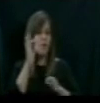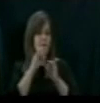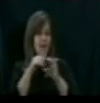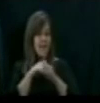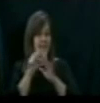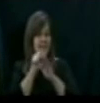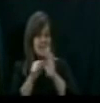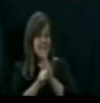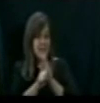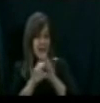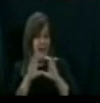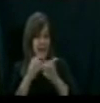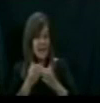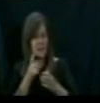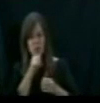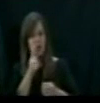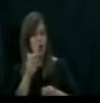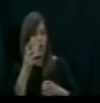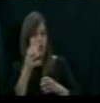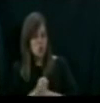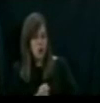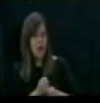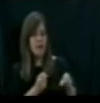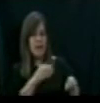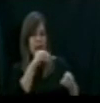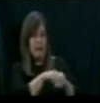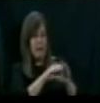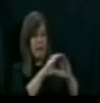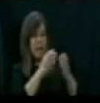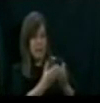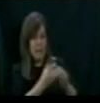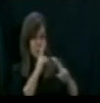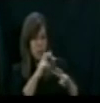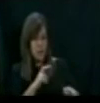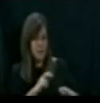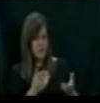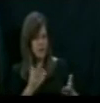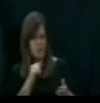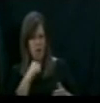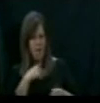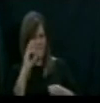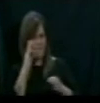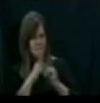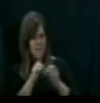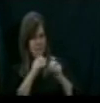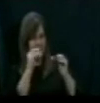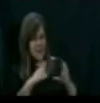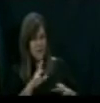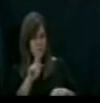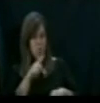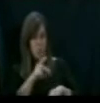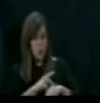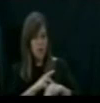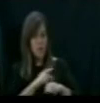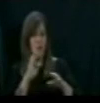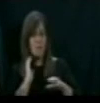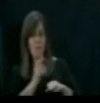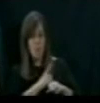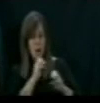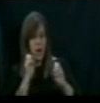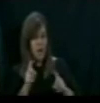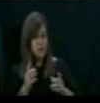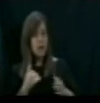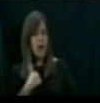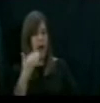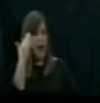the in-classroom, on-campus, district-level assessments. Do they not have faith in the teachers, the principals, the Board of Education? I